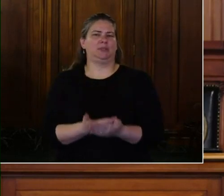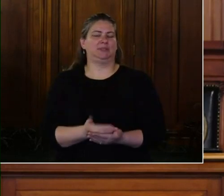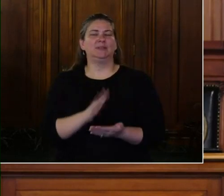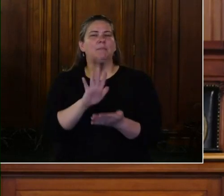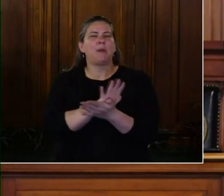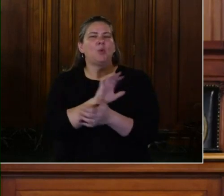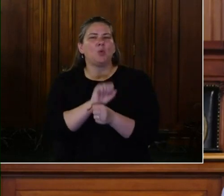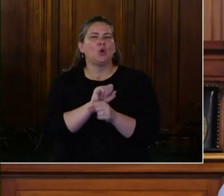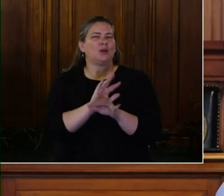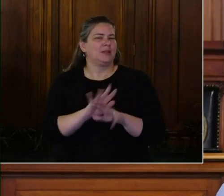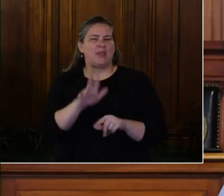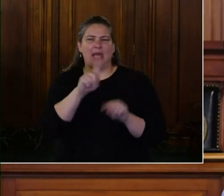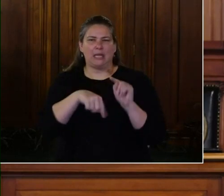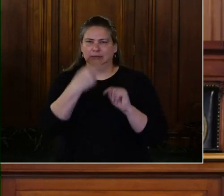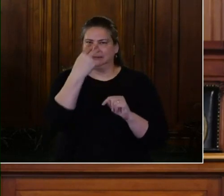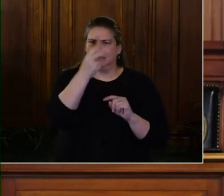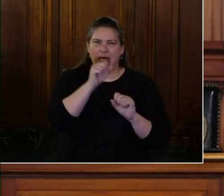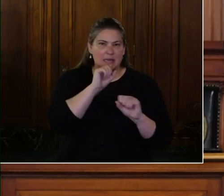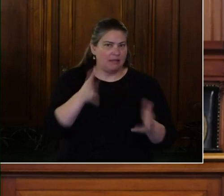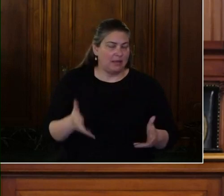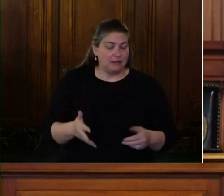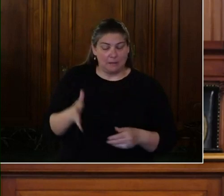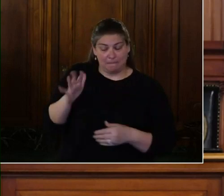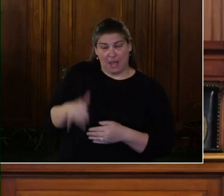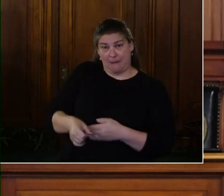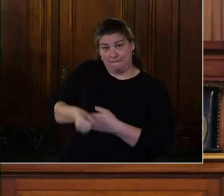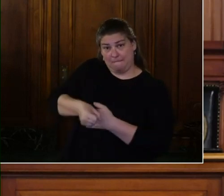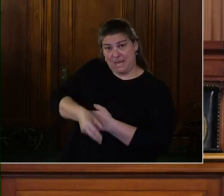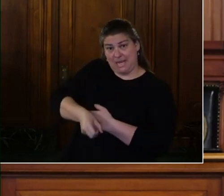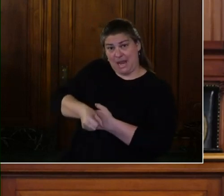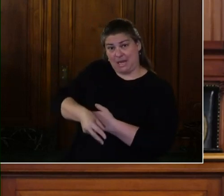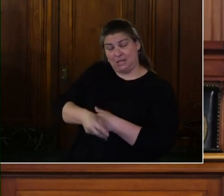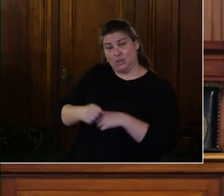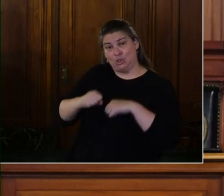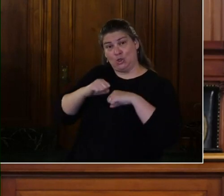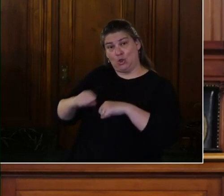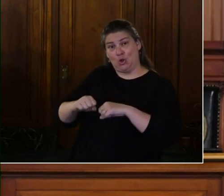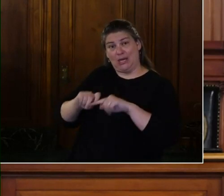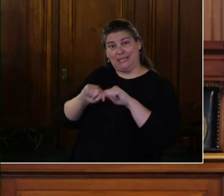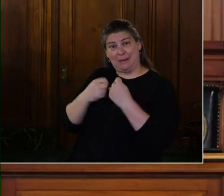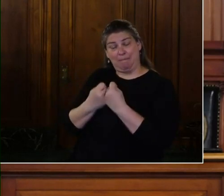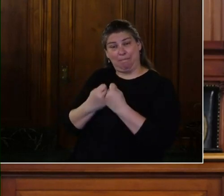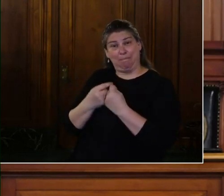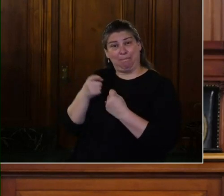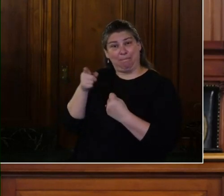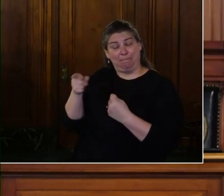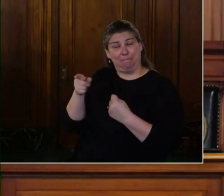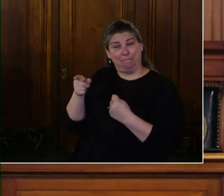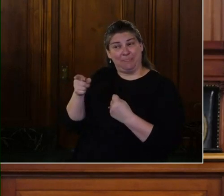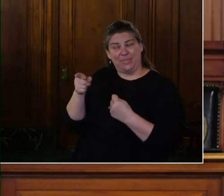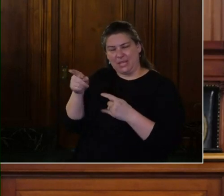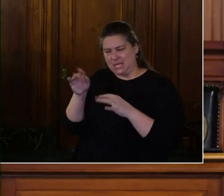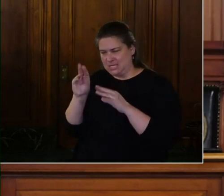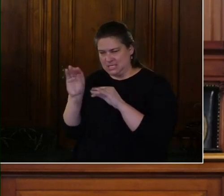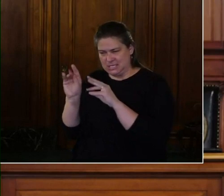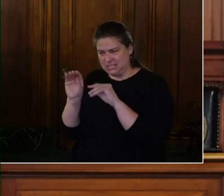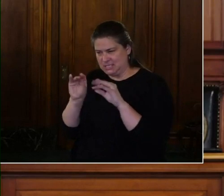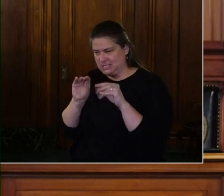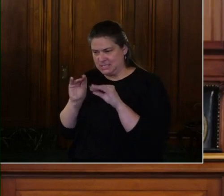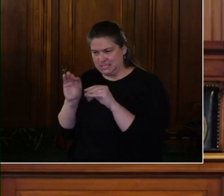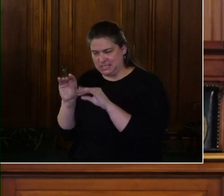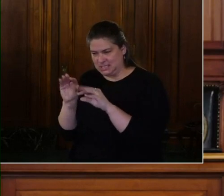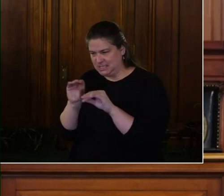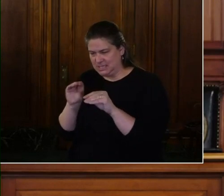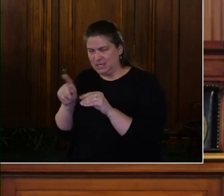By midnight that night, the security team that had been established had created a software patch